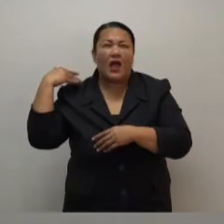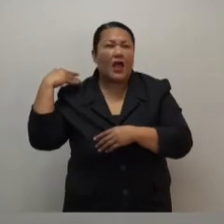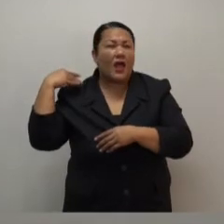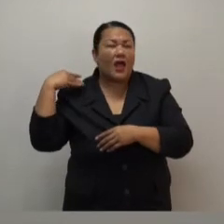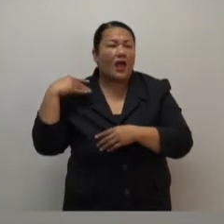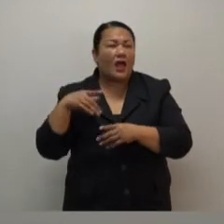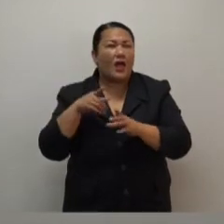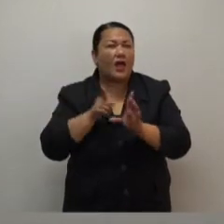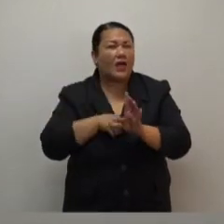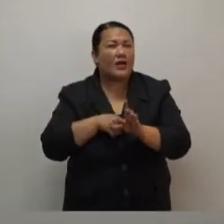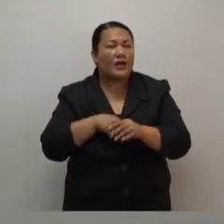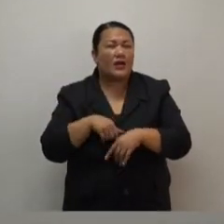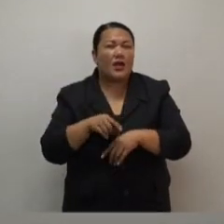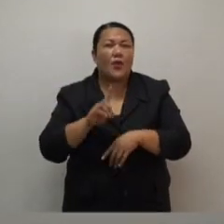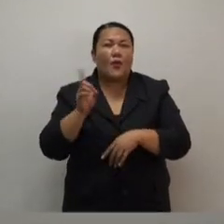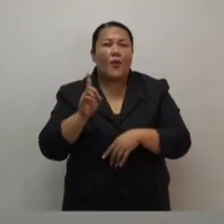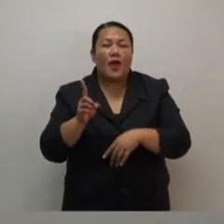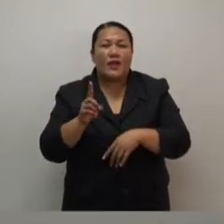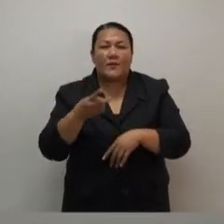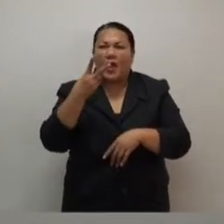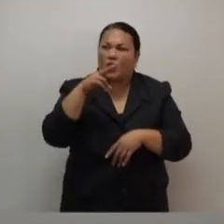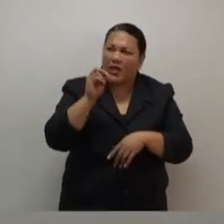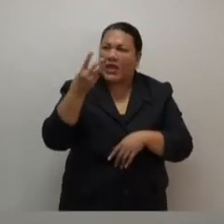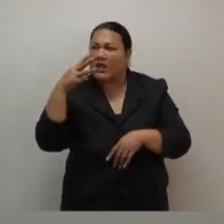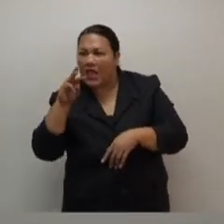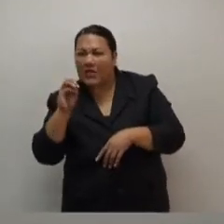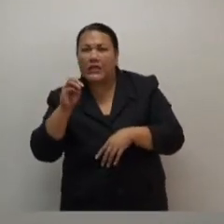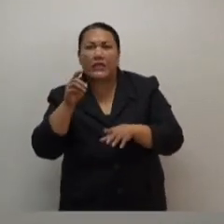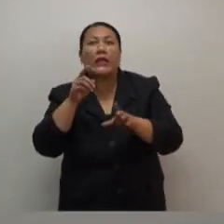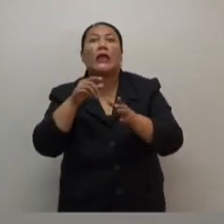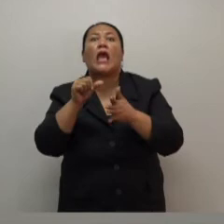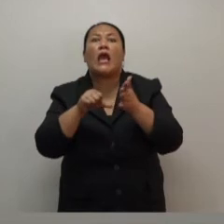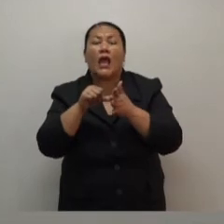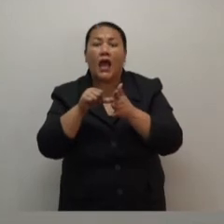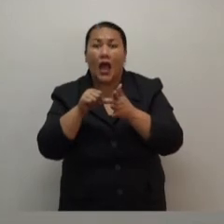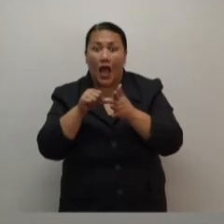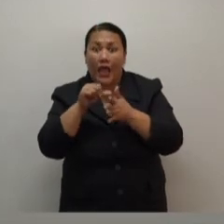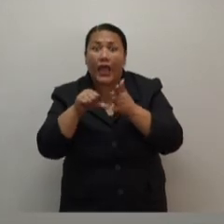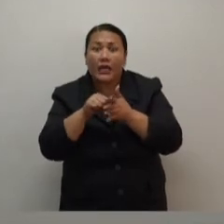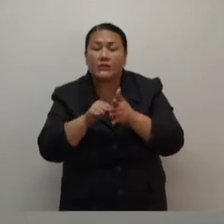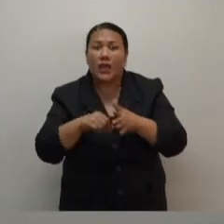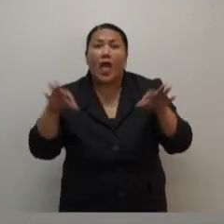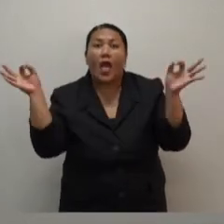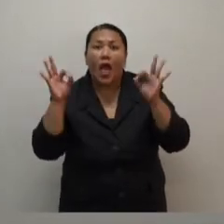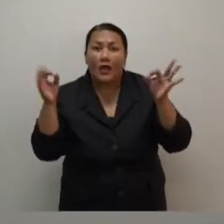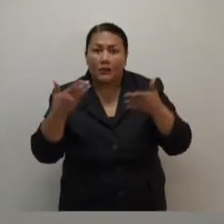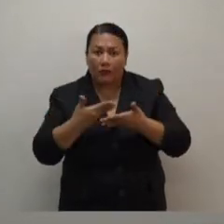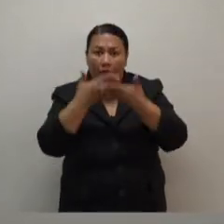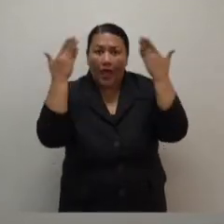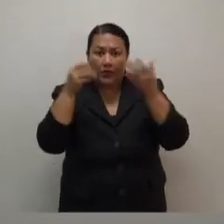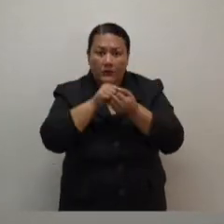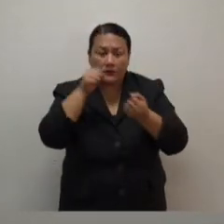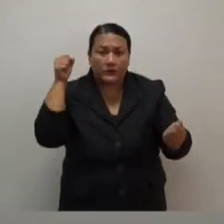actually gone through 20, 30 years of their life without even a birth certificate. So in those occasions, we actually have a process through